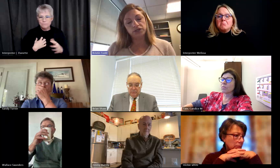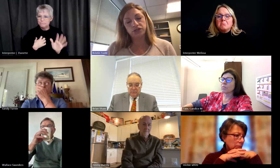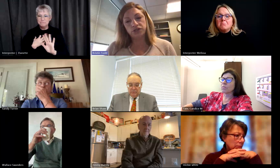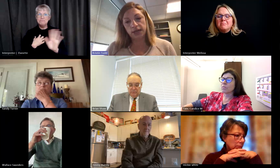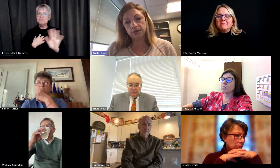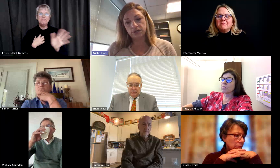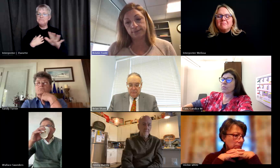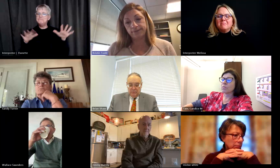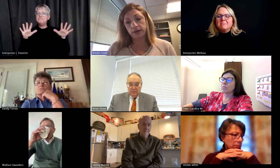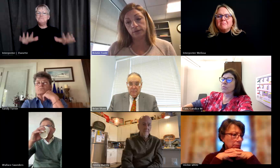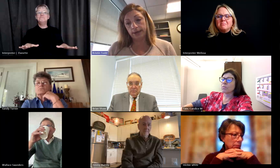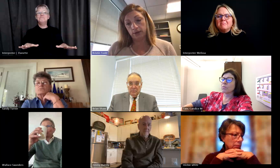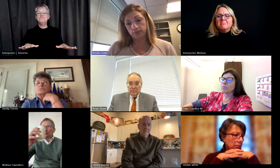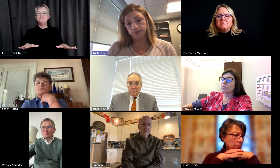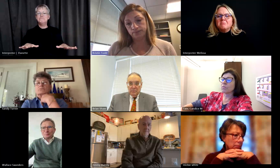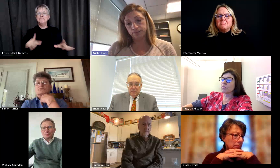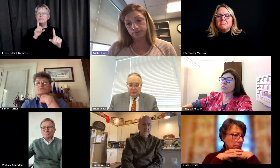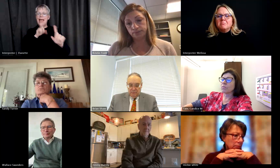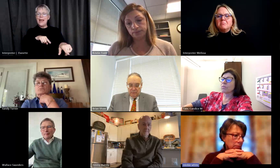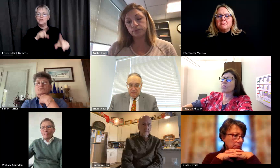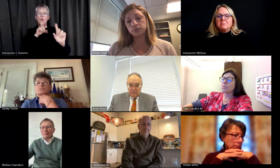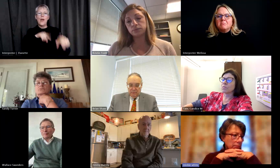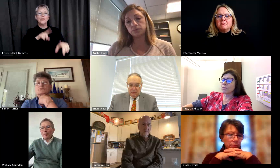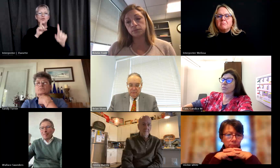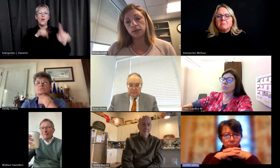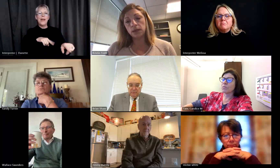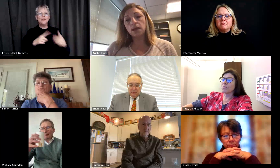our questions, she answered them very well.